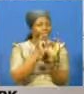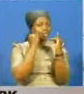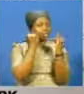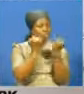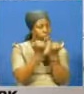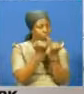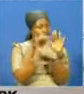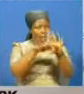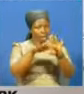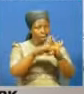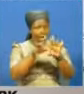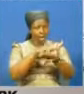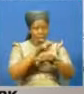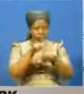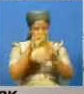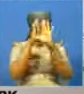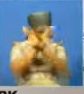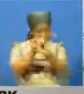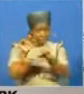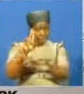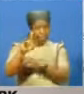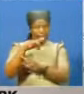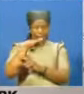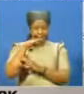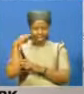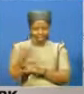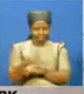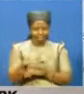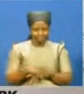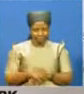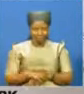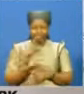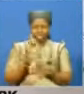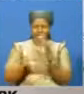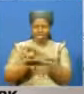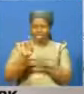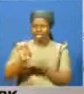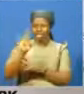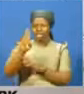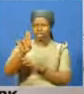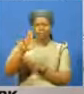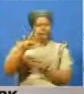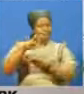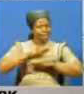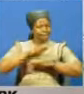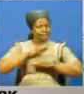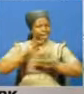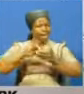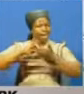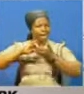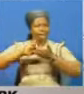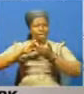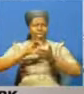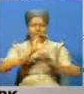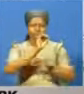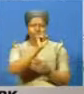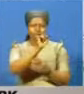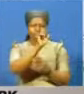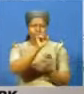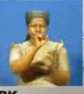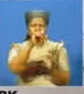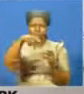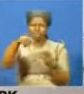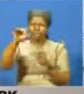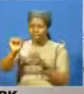member nations. President Kenyatta regretted that the EU does not sufficiently engage the OACPS